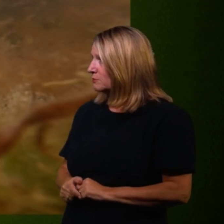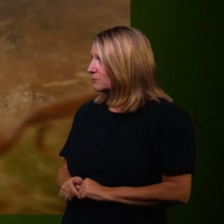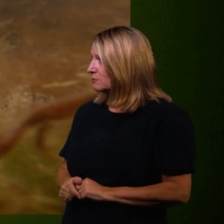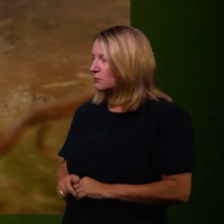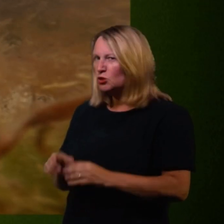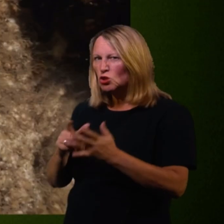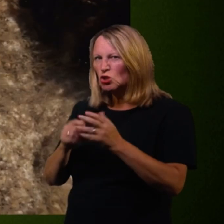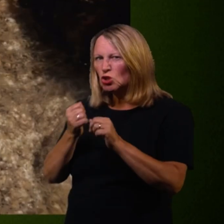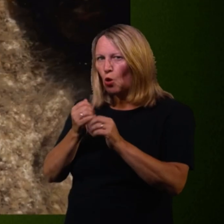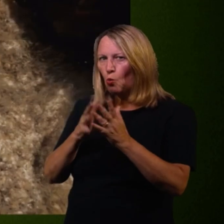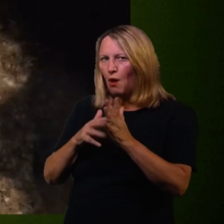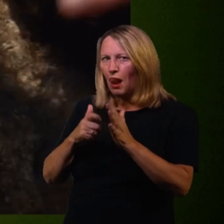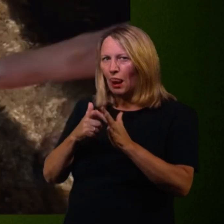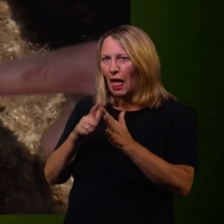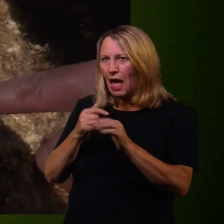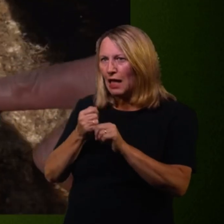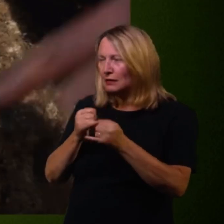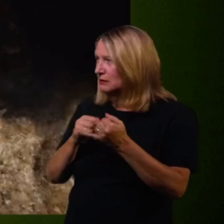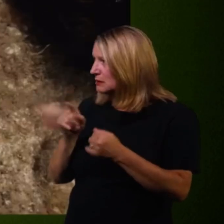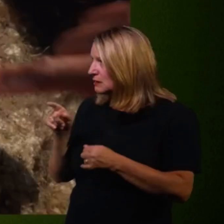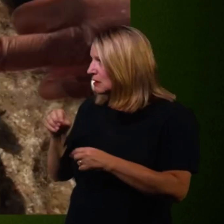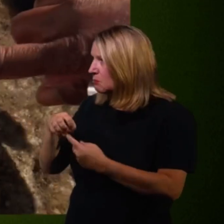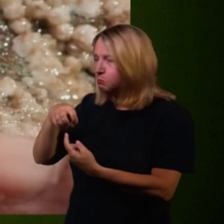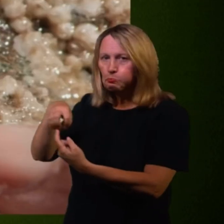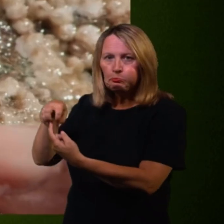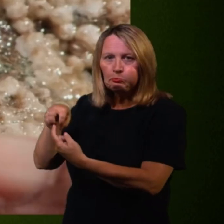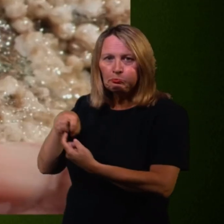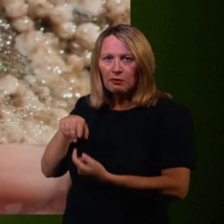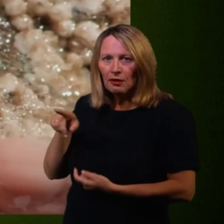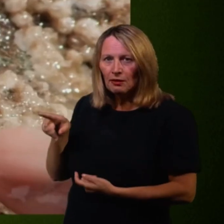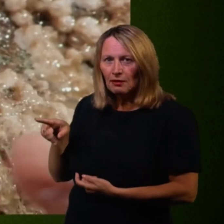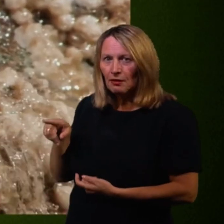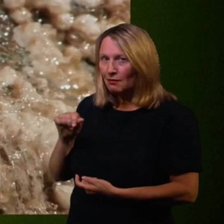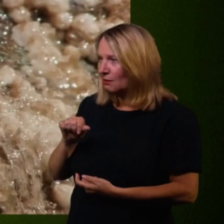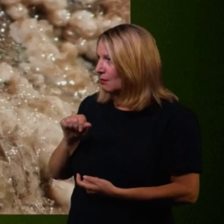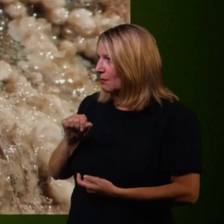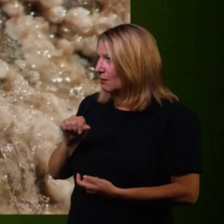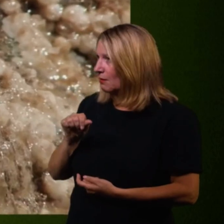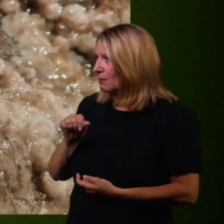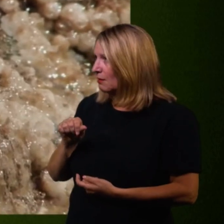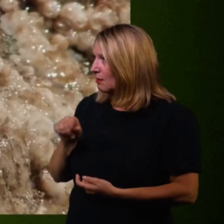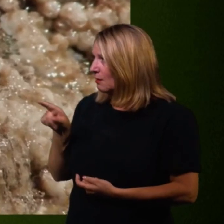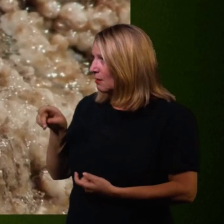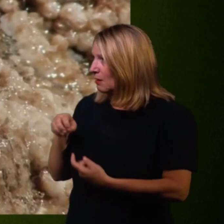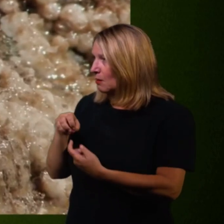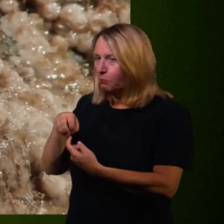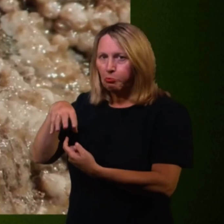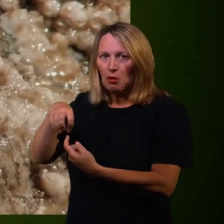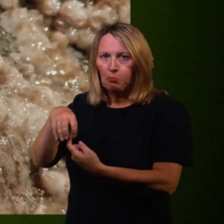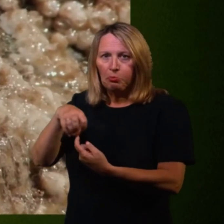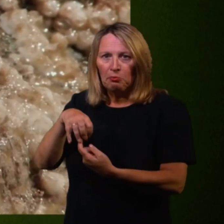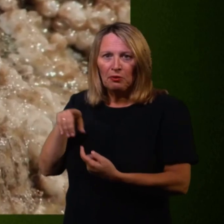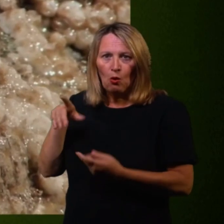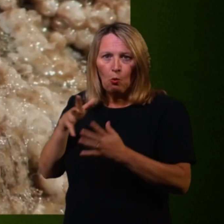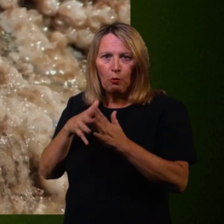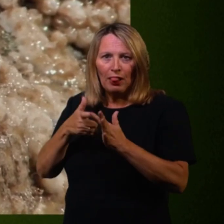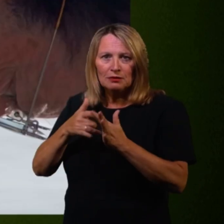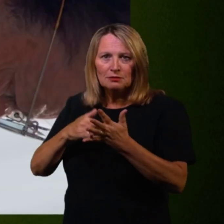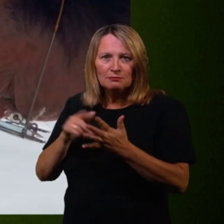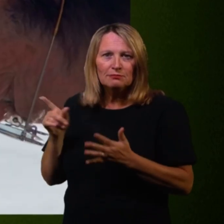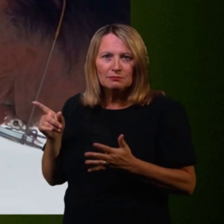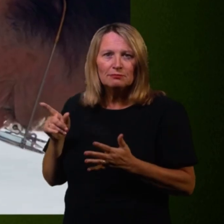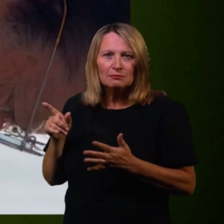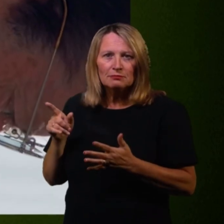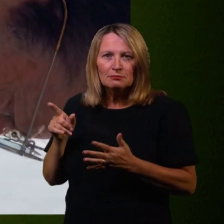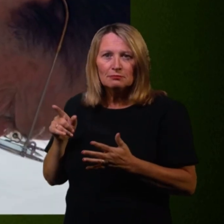We've got some dog whelk eggs here. And actually some baby dog whelks. Right next to them. And it